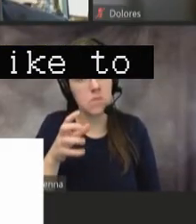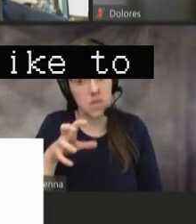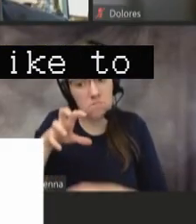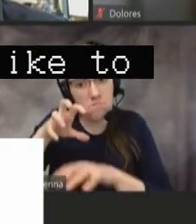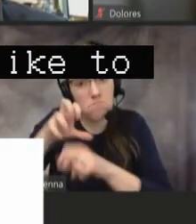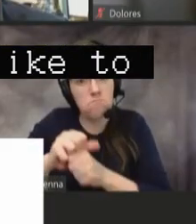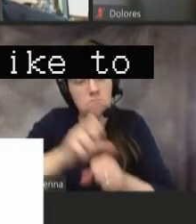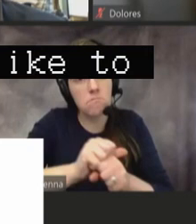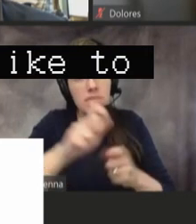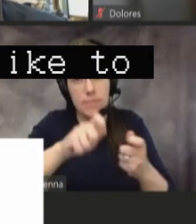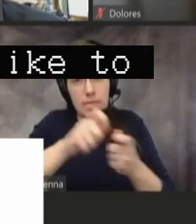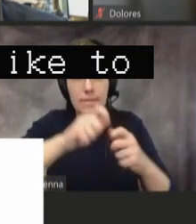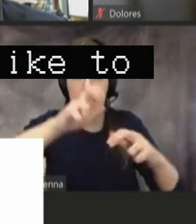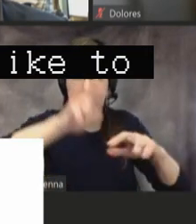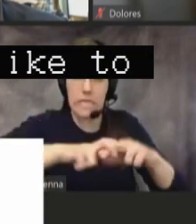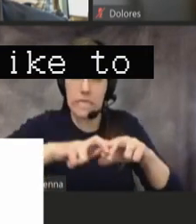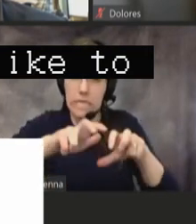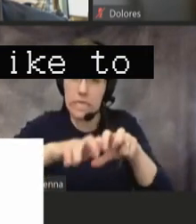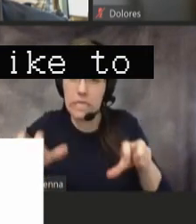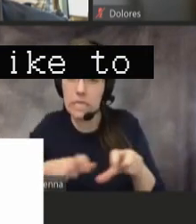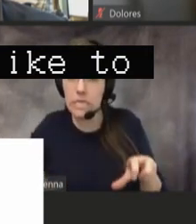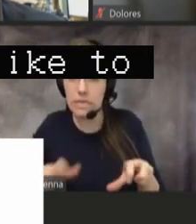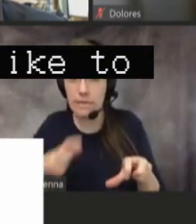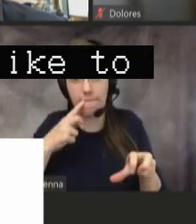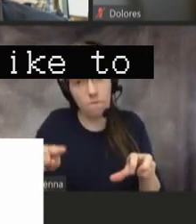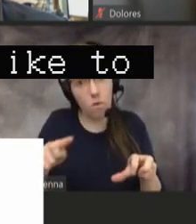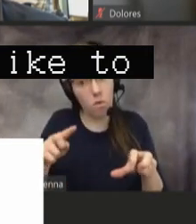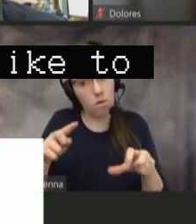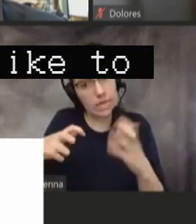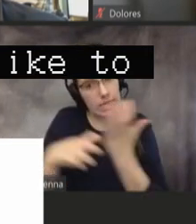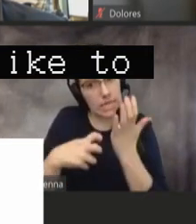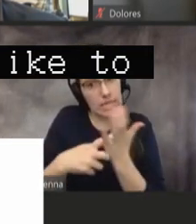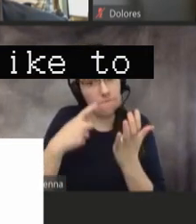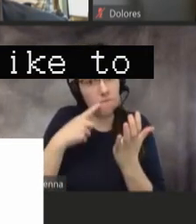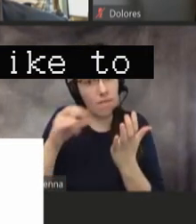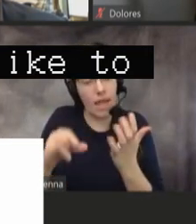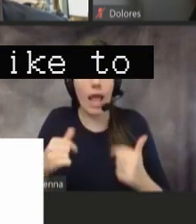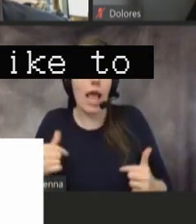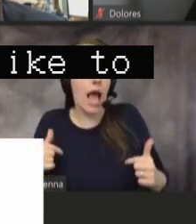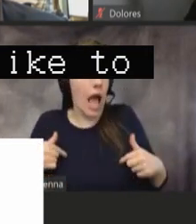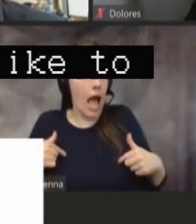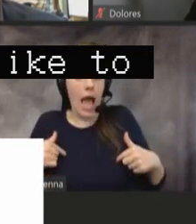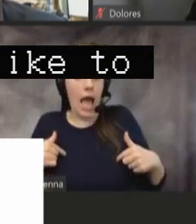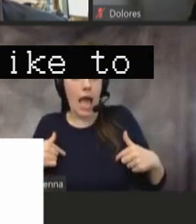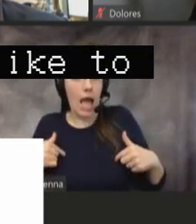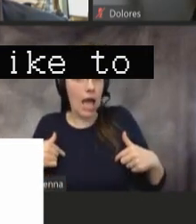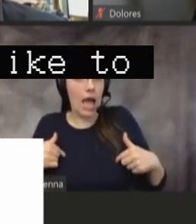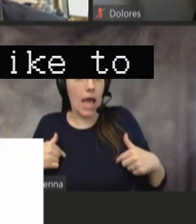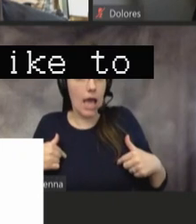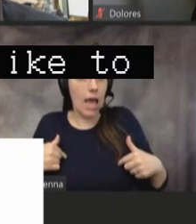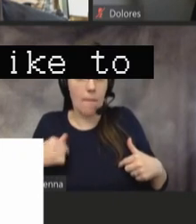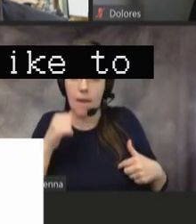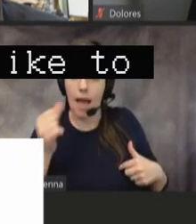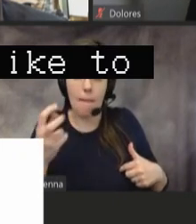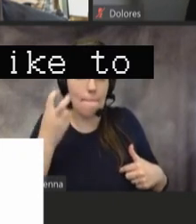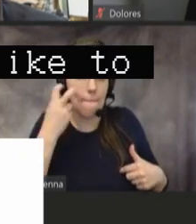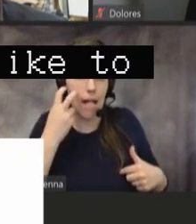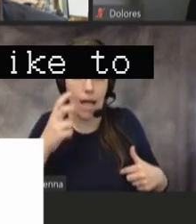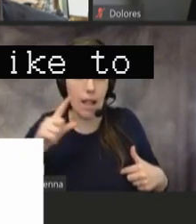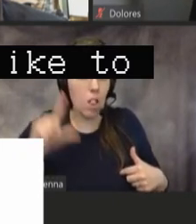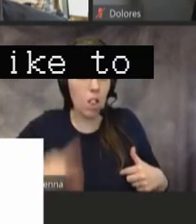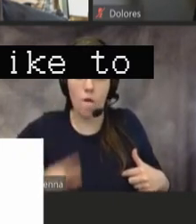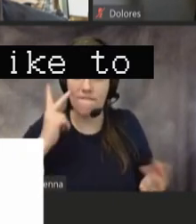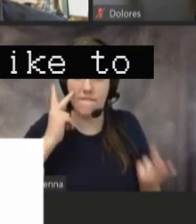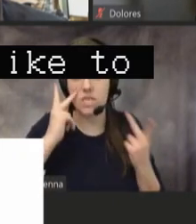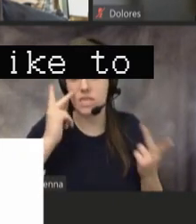of the ballpark that you set aside the tickets in? I haven't, not being blind or low vision, I